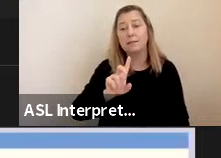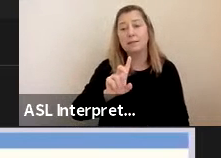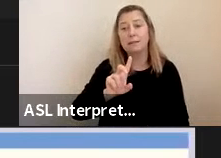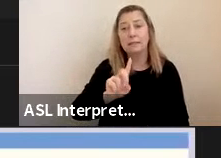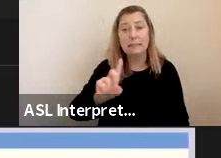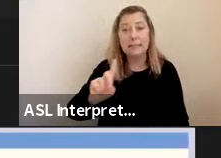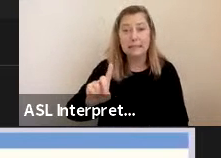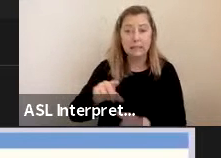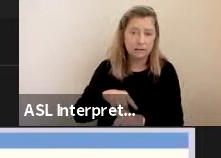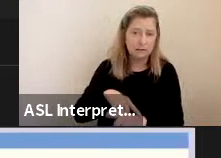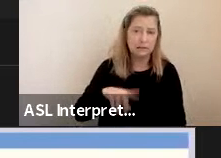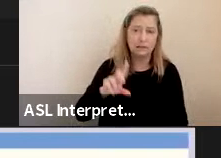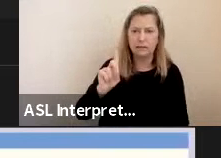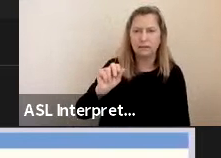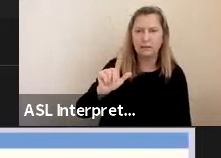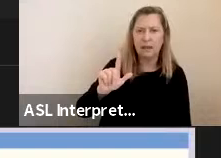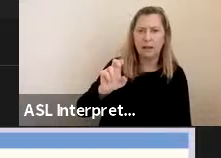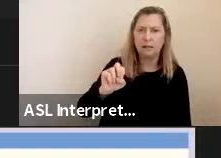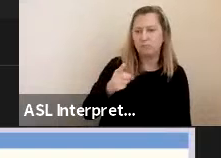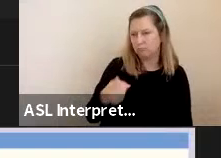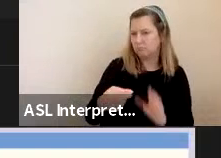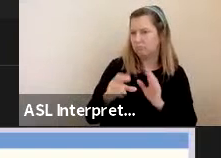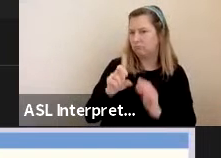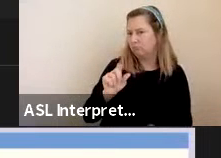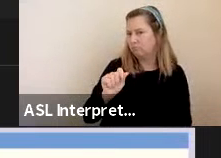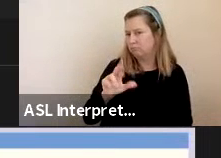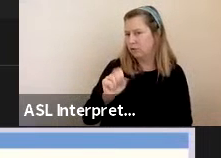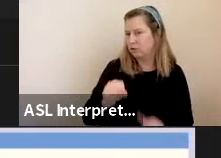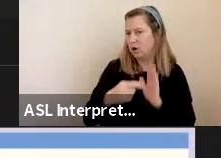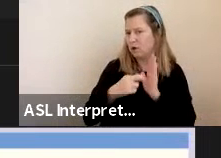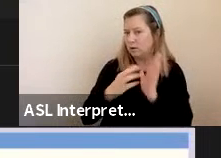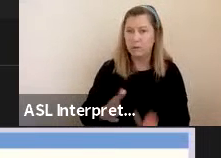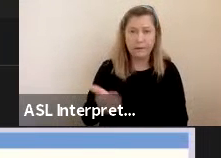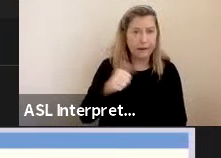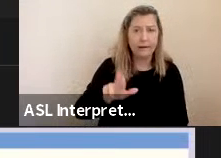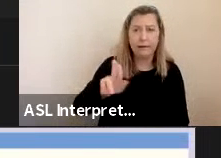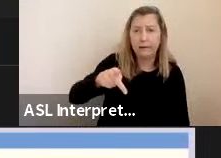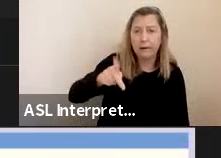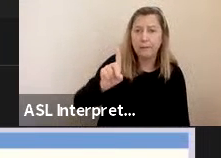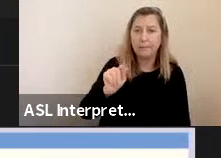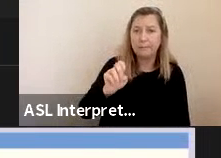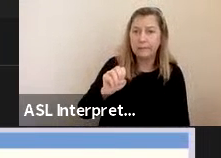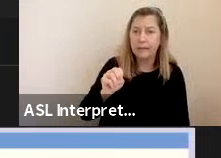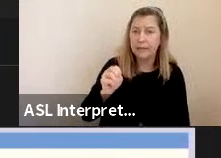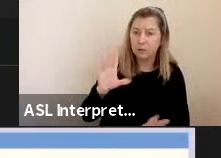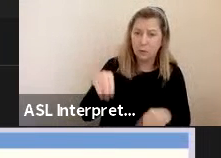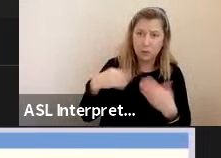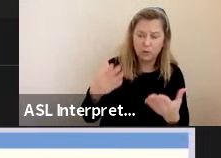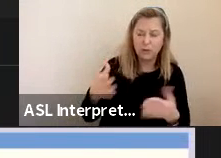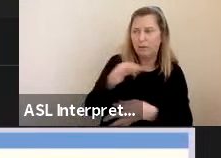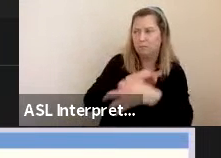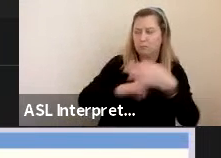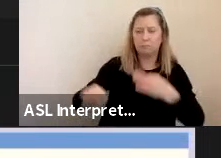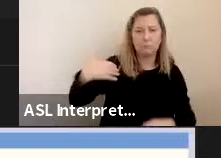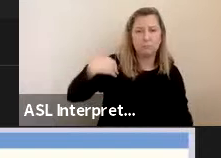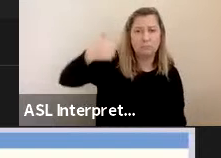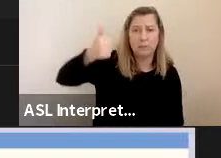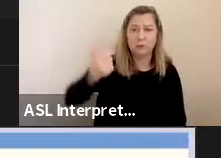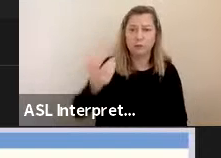as one of the DARS representatives, is there any updates you would like to provide to us in lieu of the